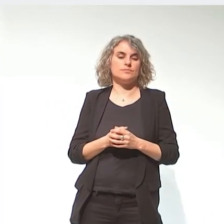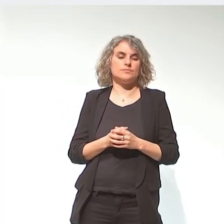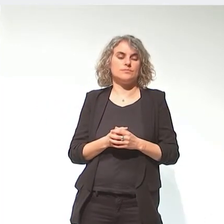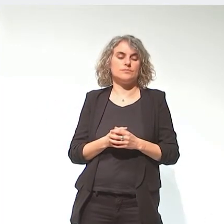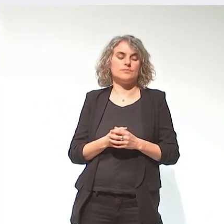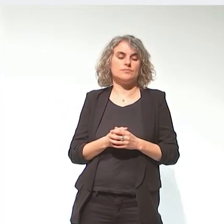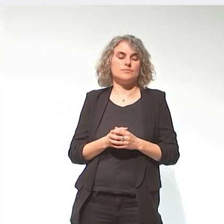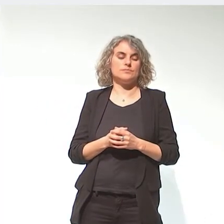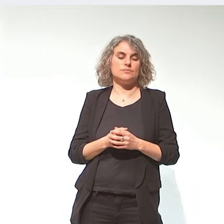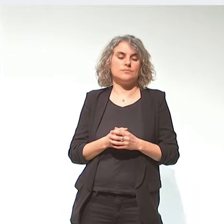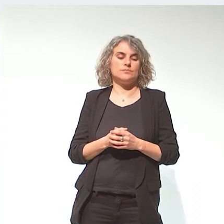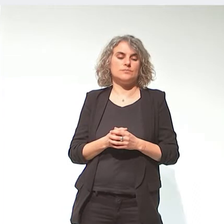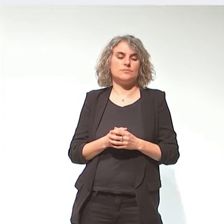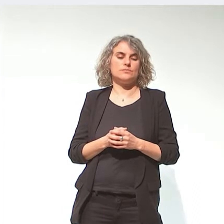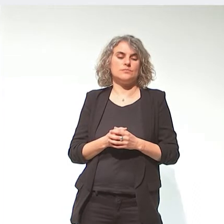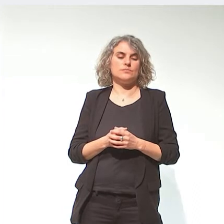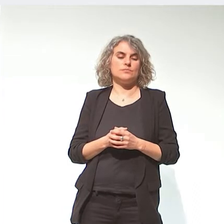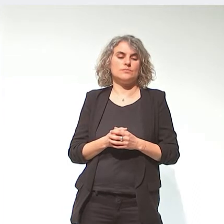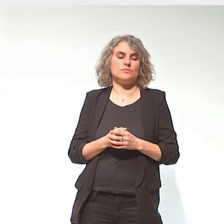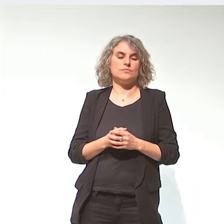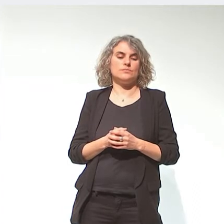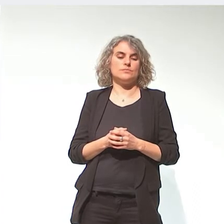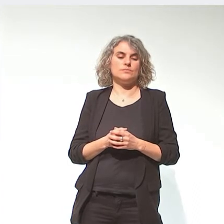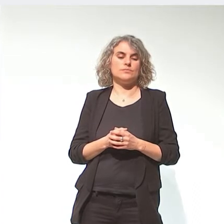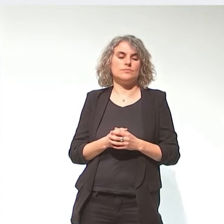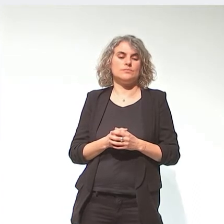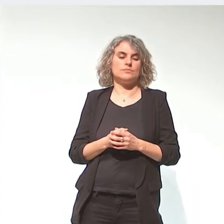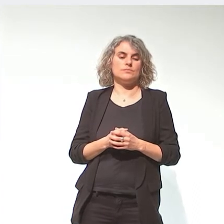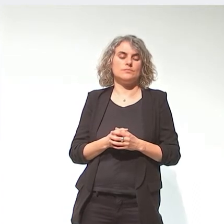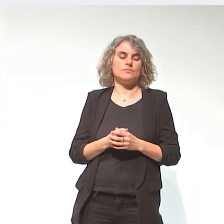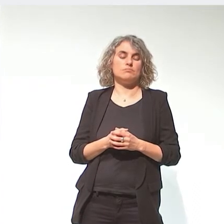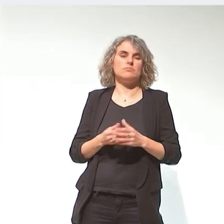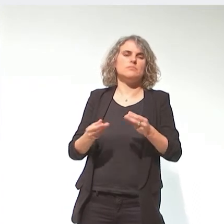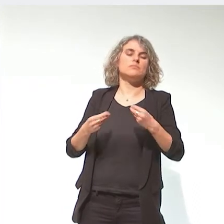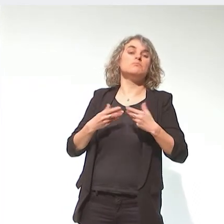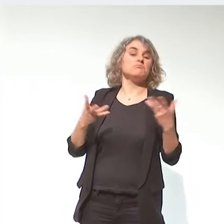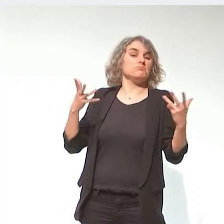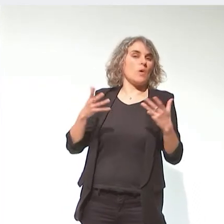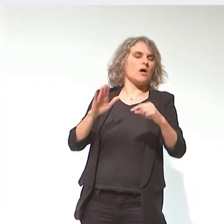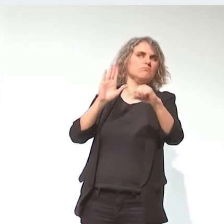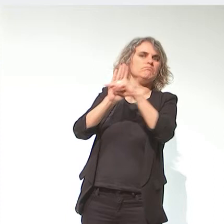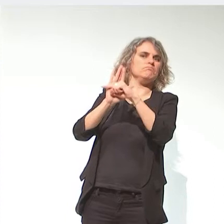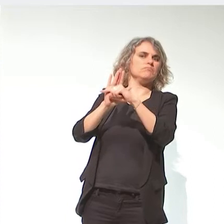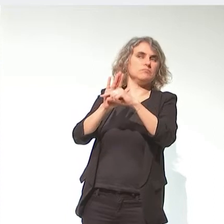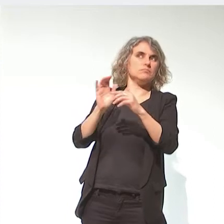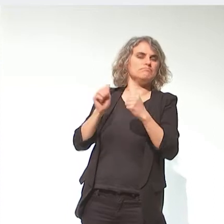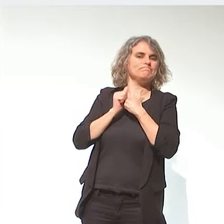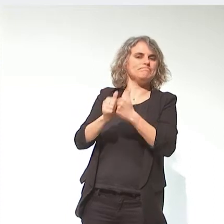requirements and improve those. For instance, we have the monitoring of built